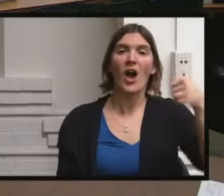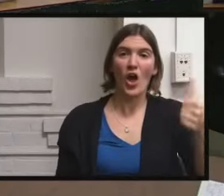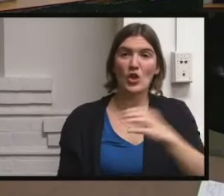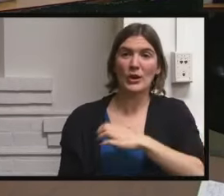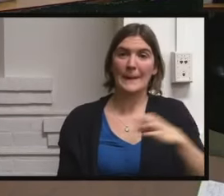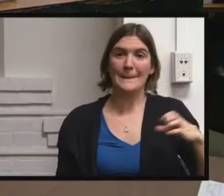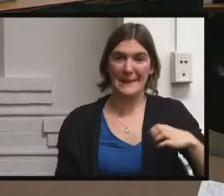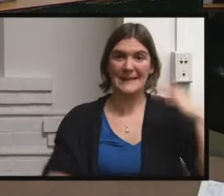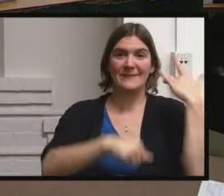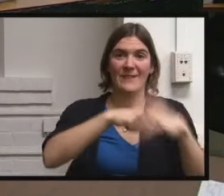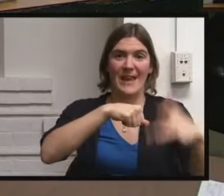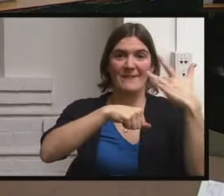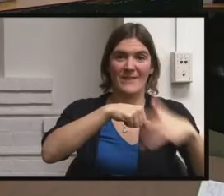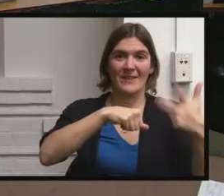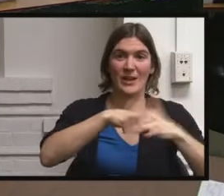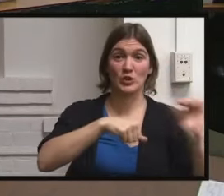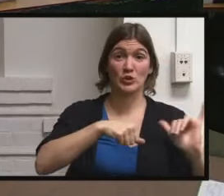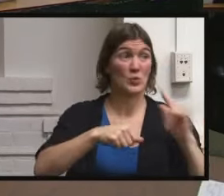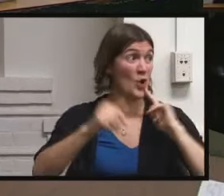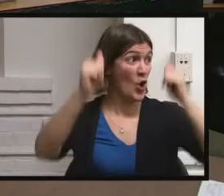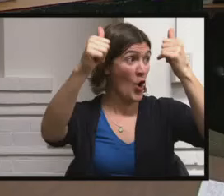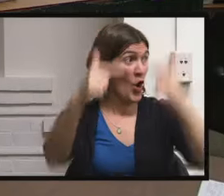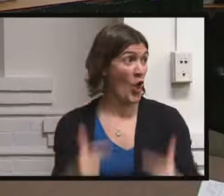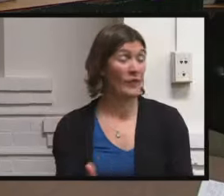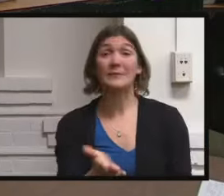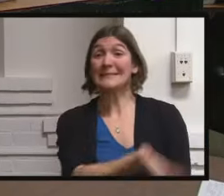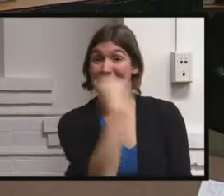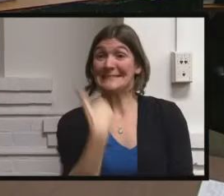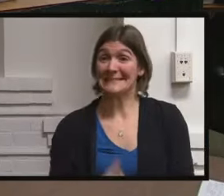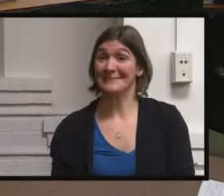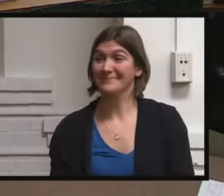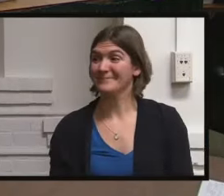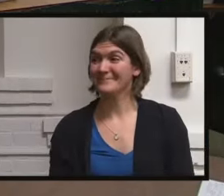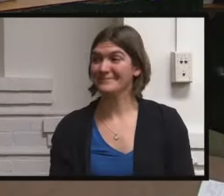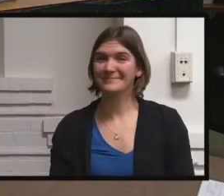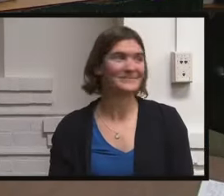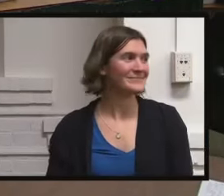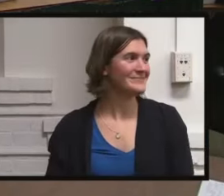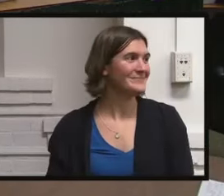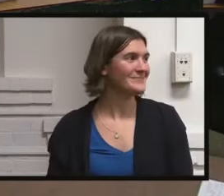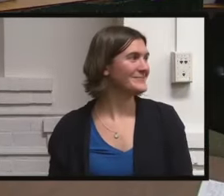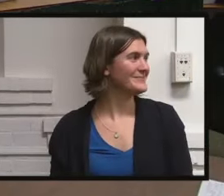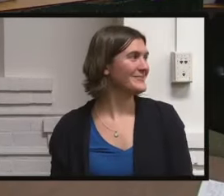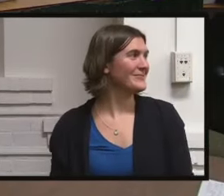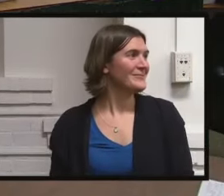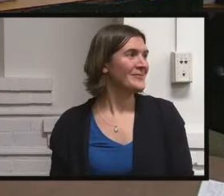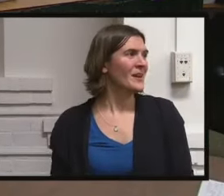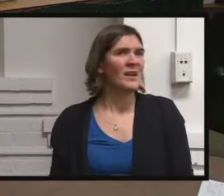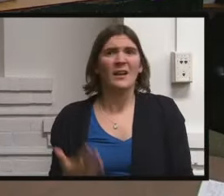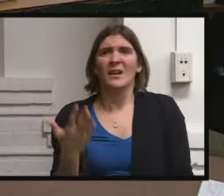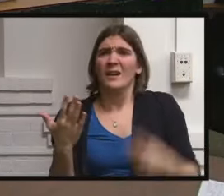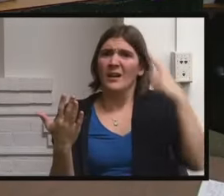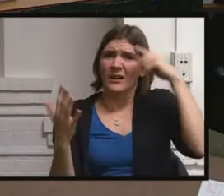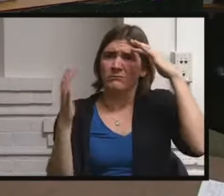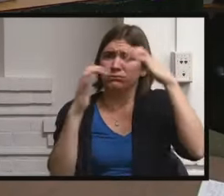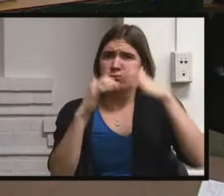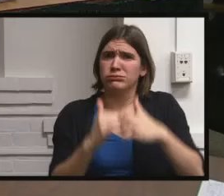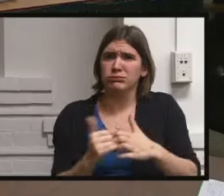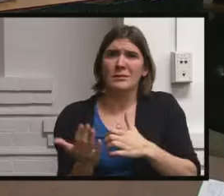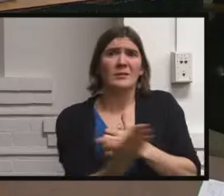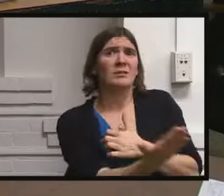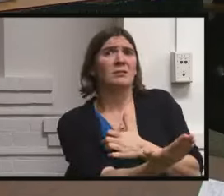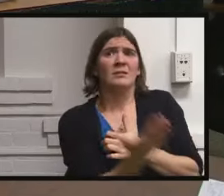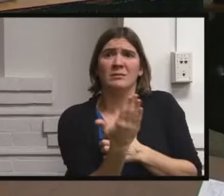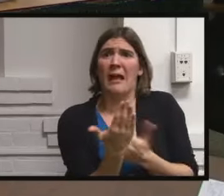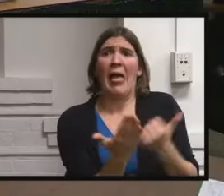don't have to go through this every time. You want me to announce all yes. of them now? Yes, please. My binder's a mess. Does somebody have a list for me? I